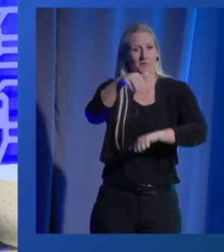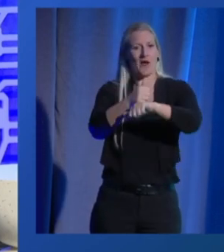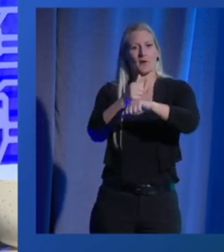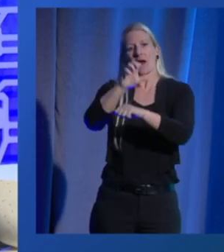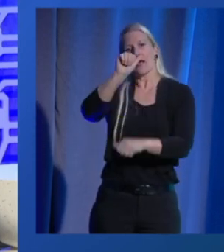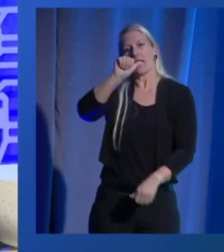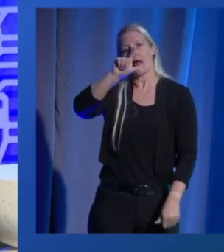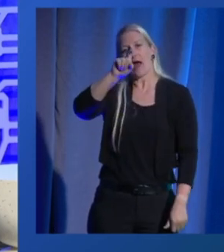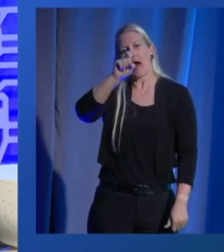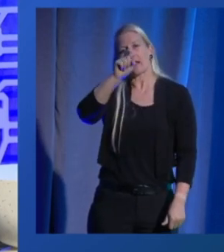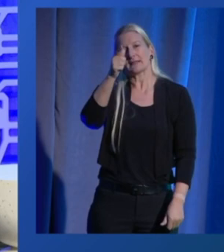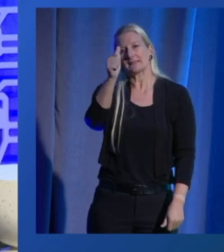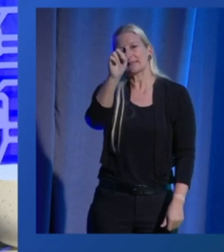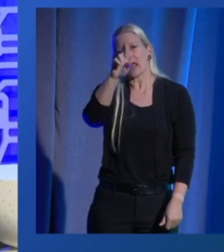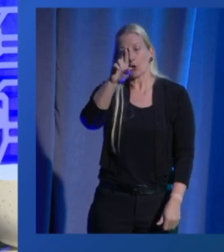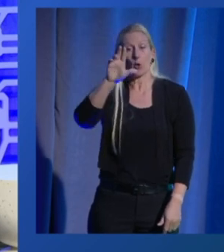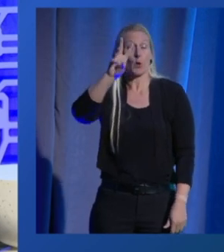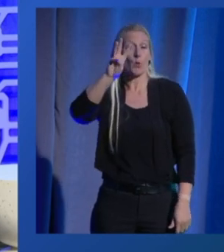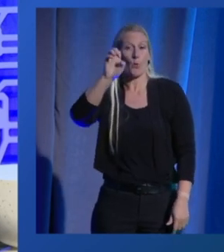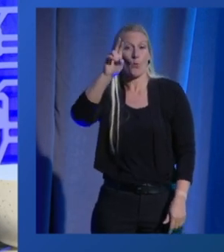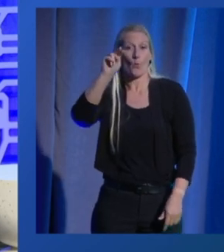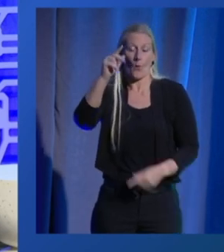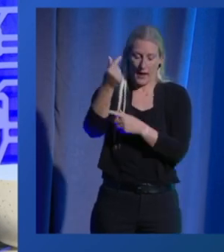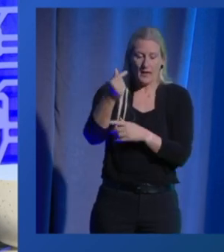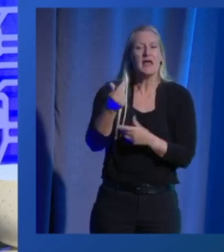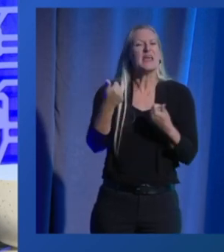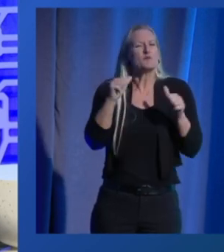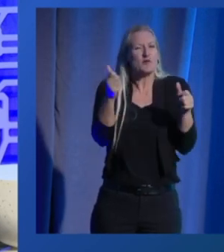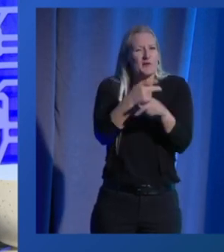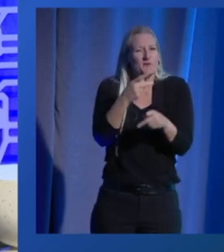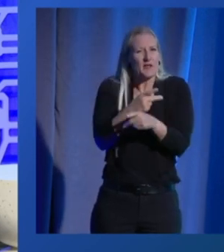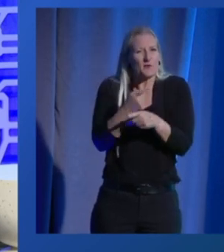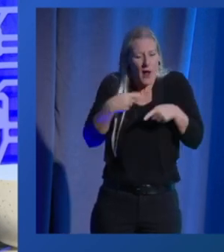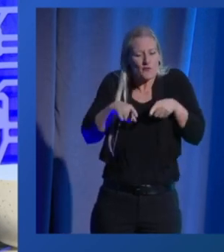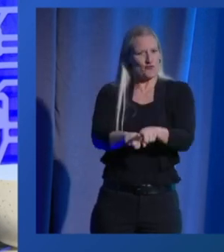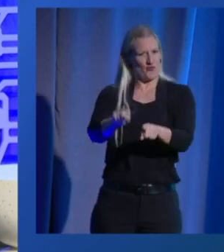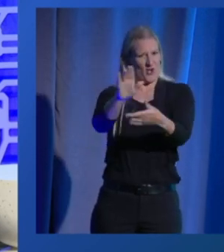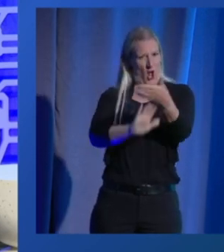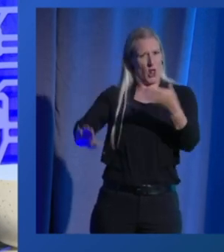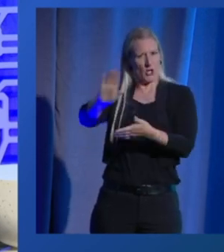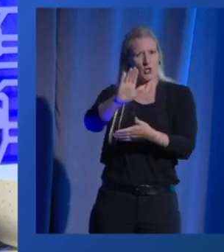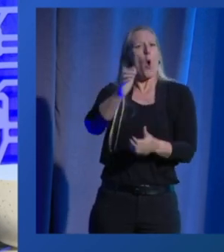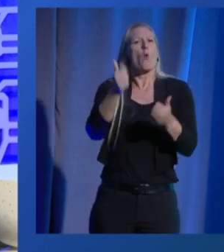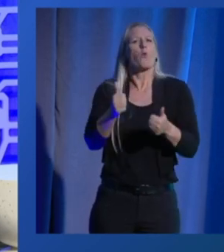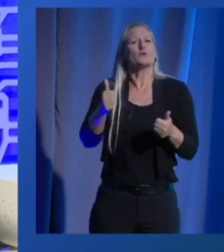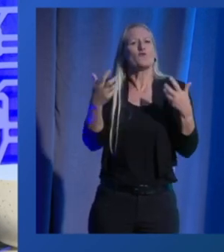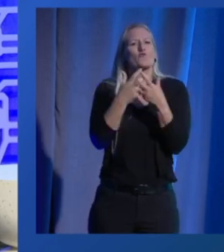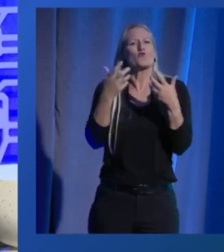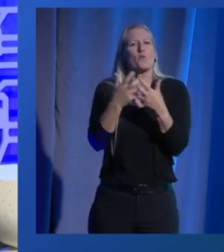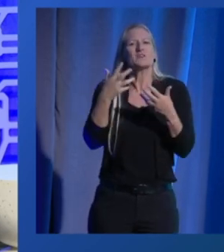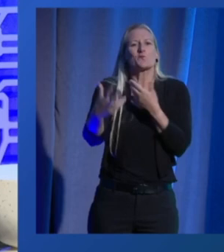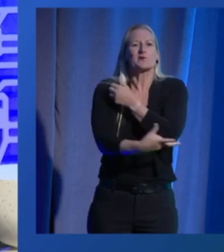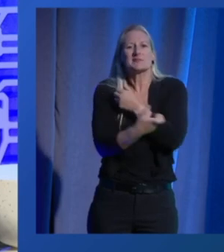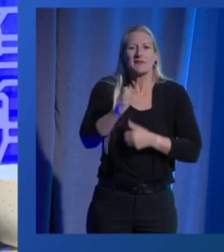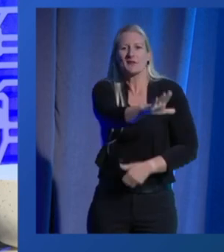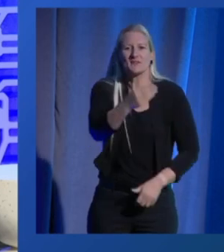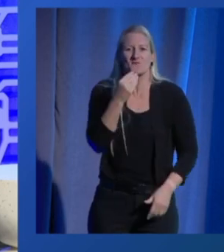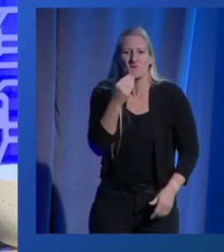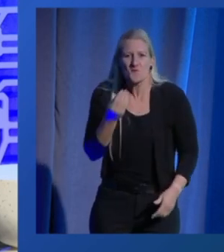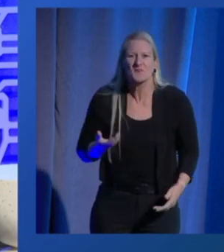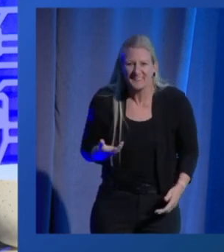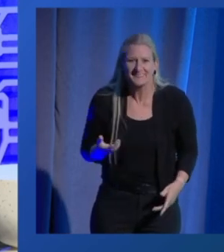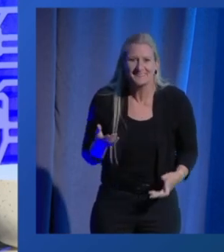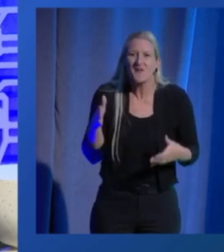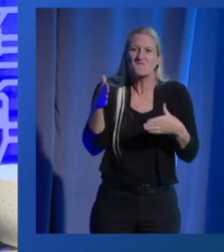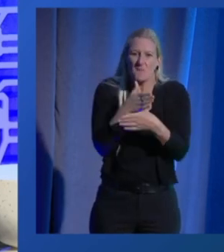started focusing on computer vision in college when he was trying to figure out which of his roommates were taking his food from the refrigerator uh we went on